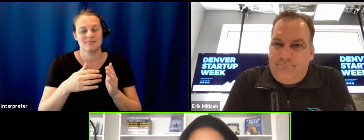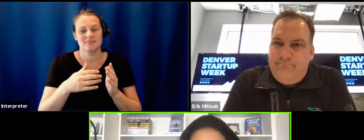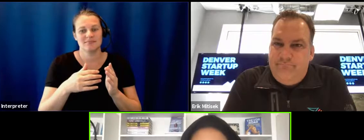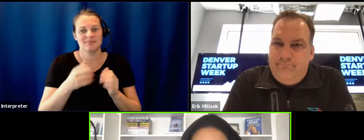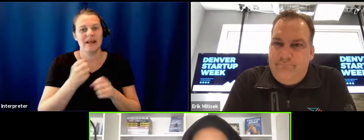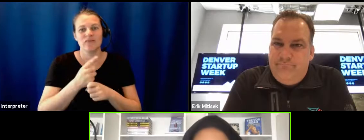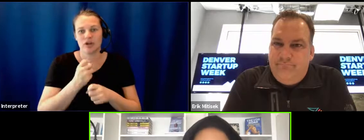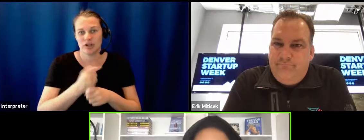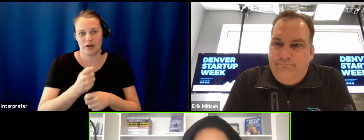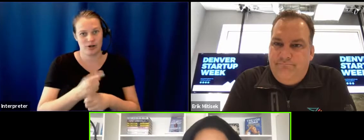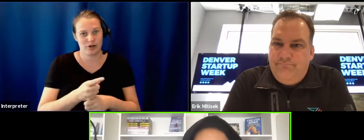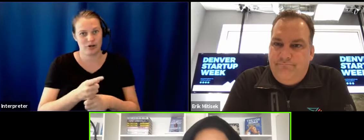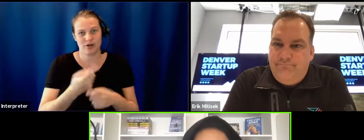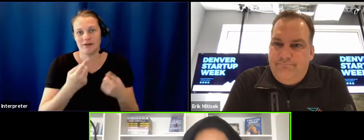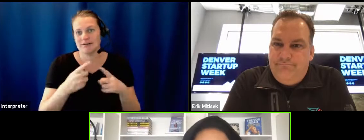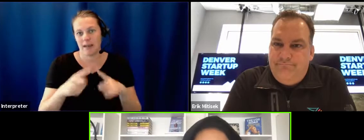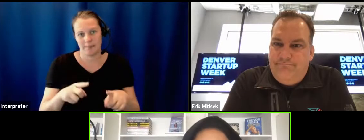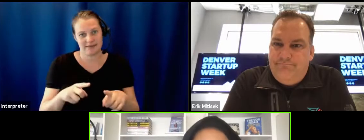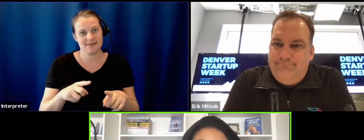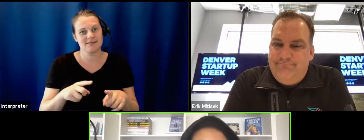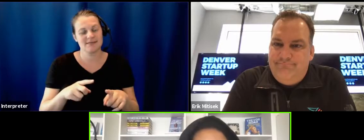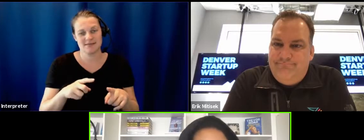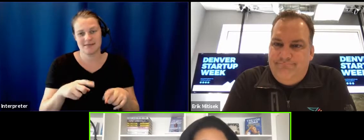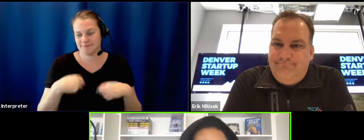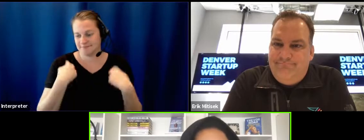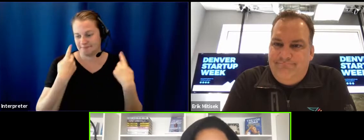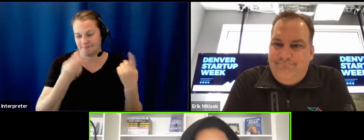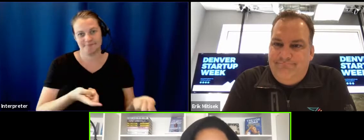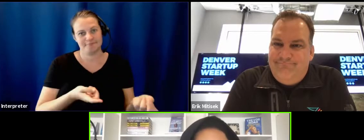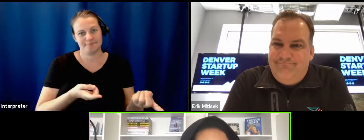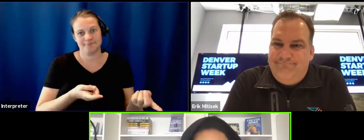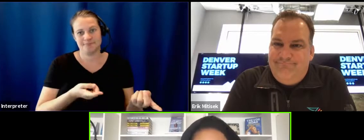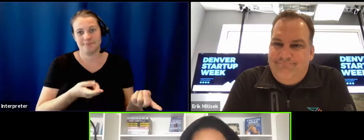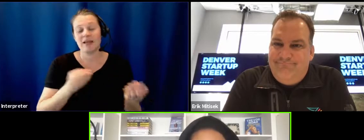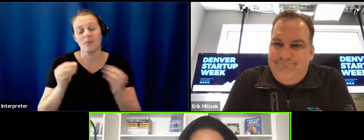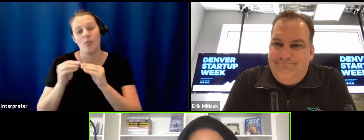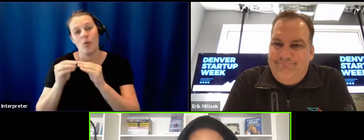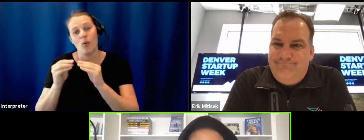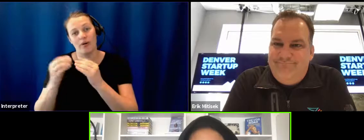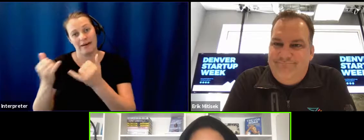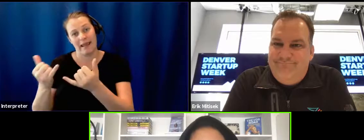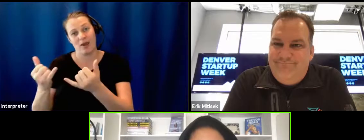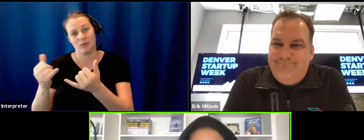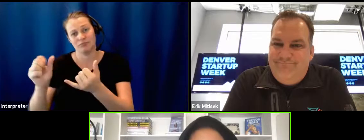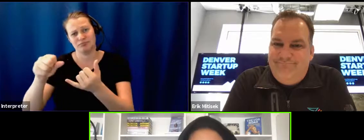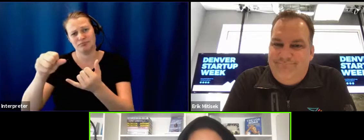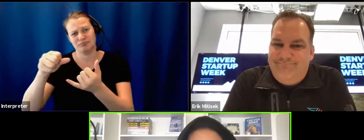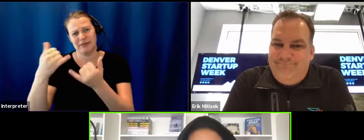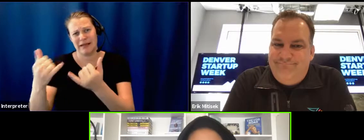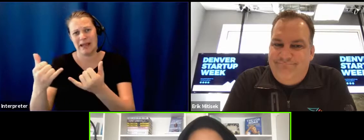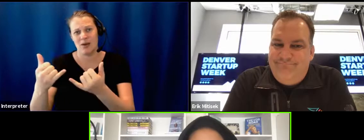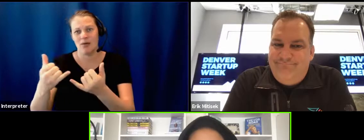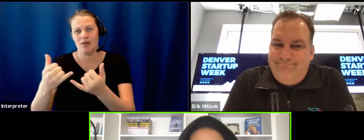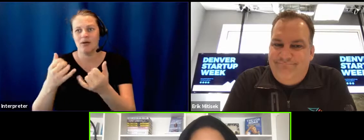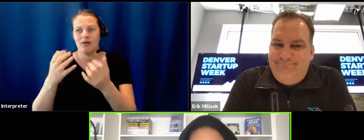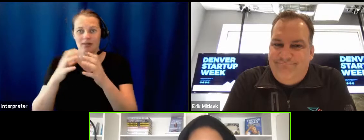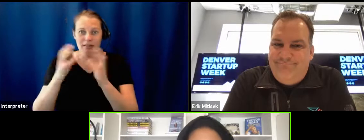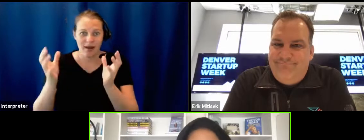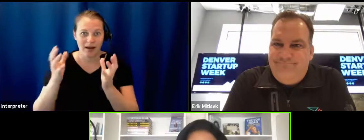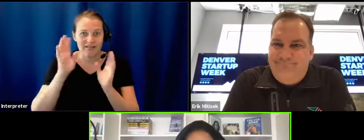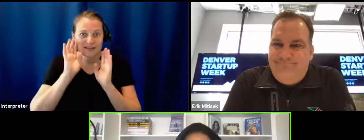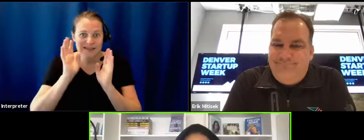year since I started, and more now. Especially now because of all of the attention. And it's just, you